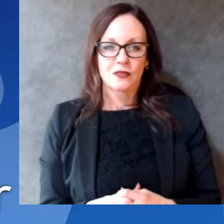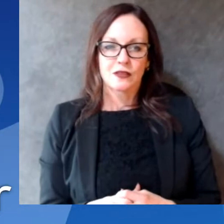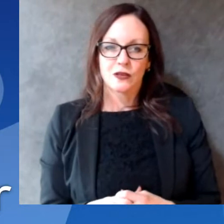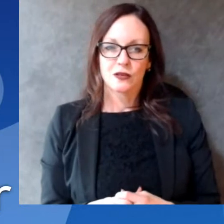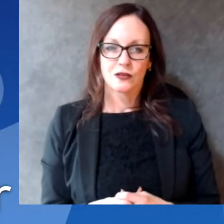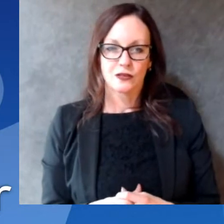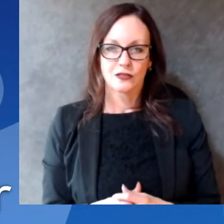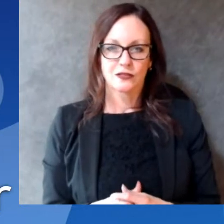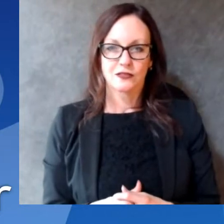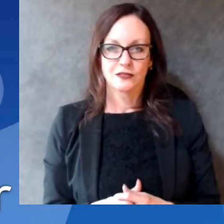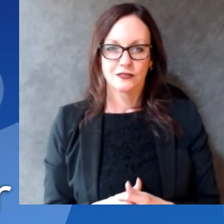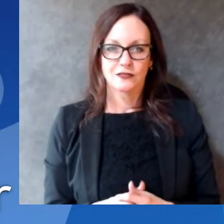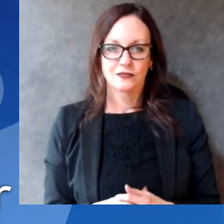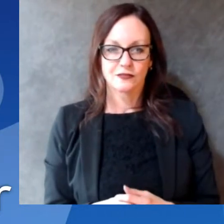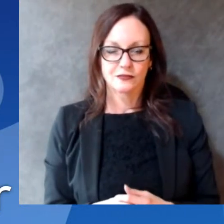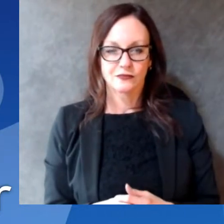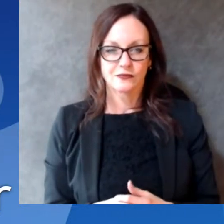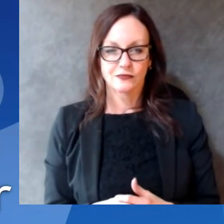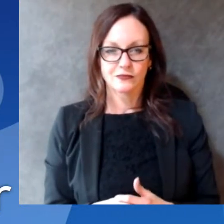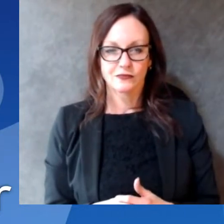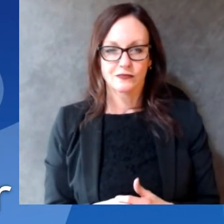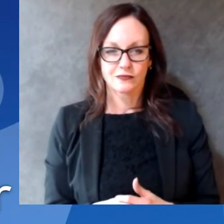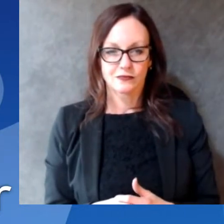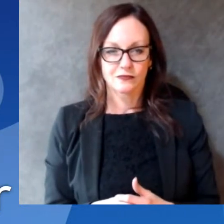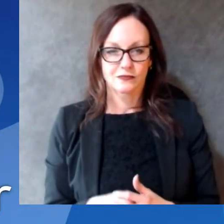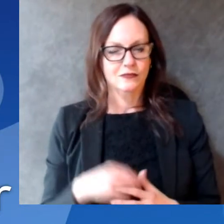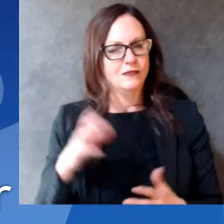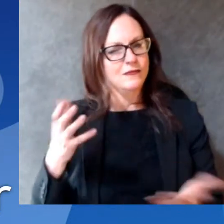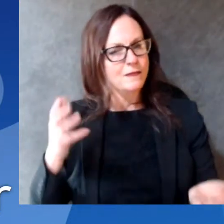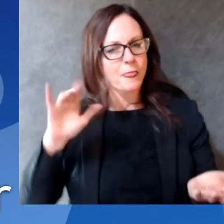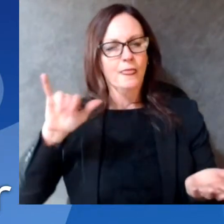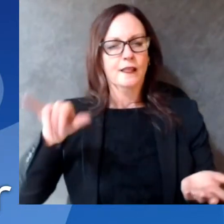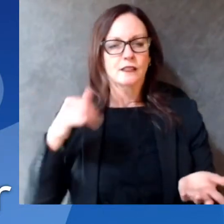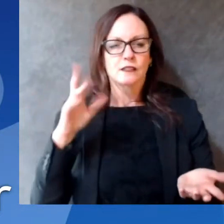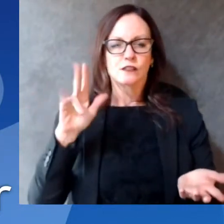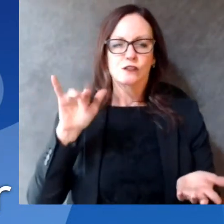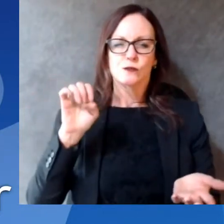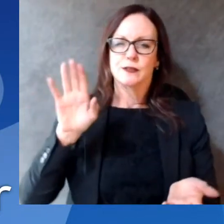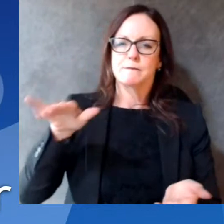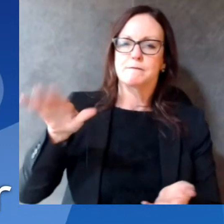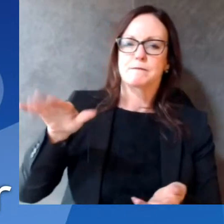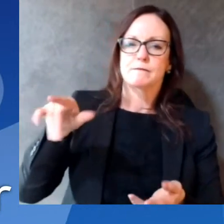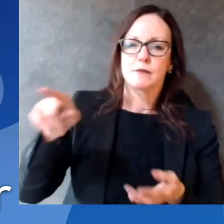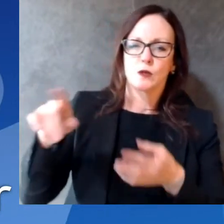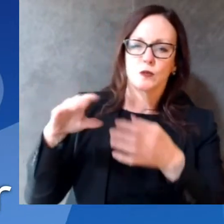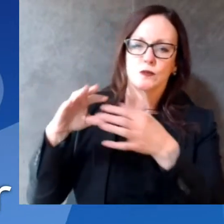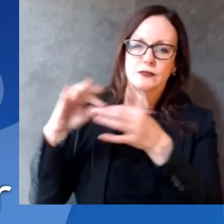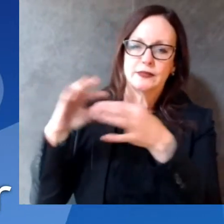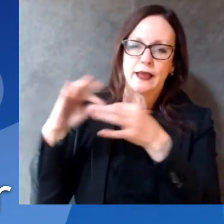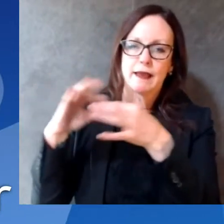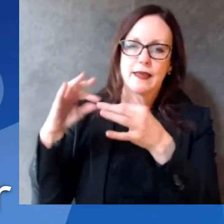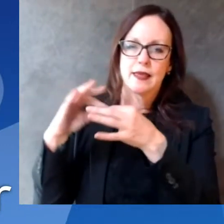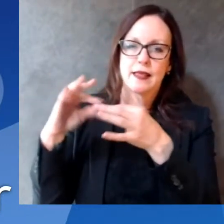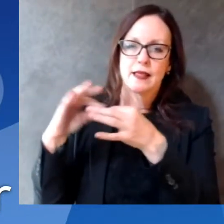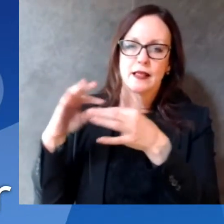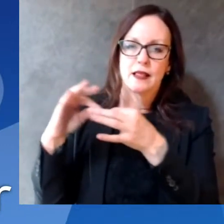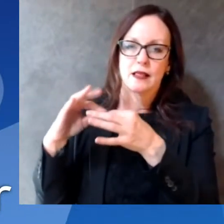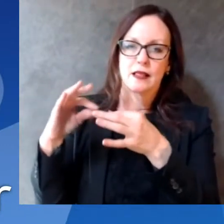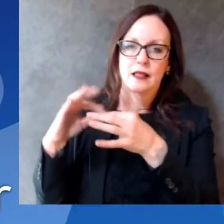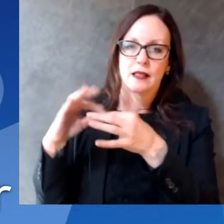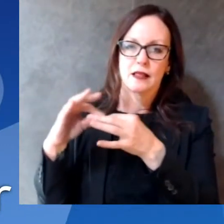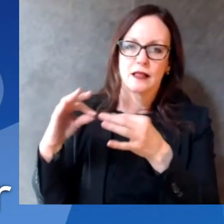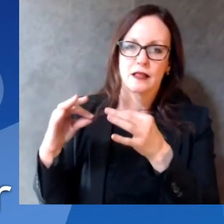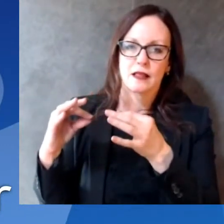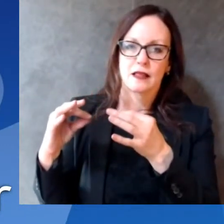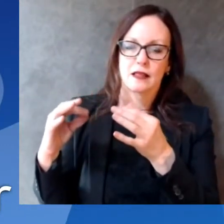whenever you've opened up eligibility to new groups, and you might anticipate that with the 12 to 15 age group if and when